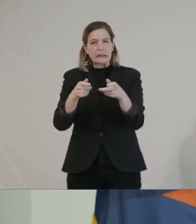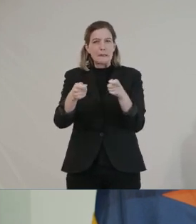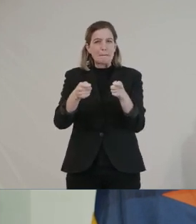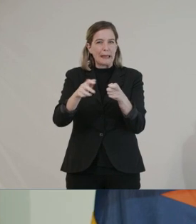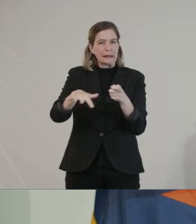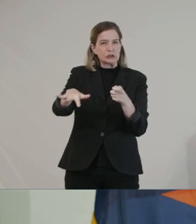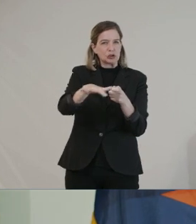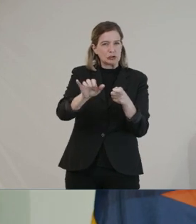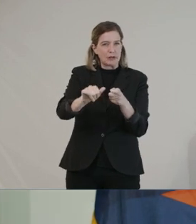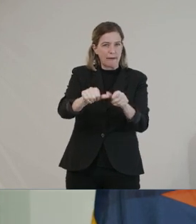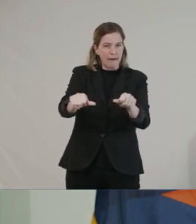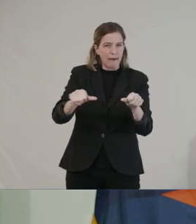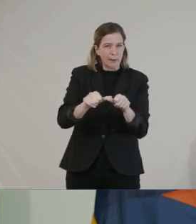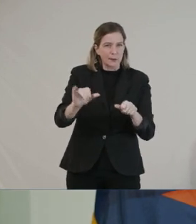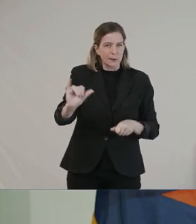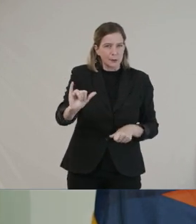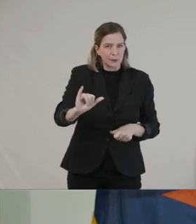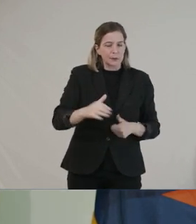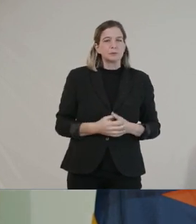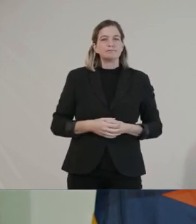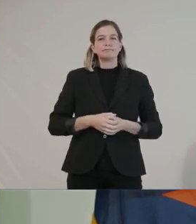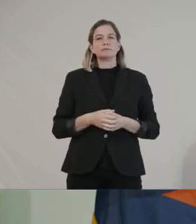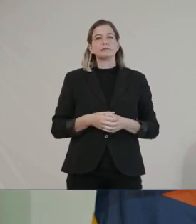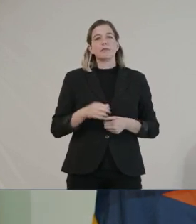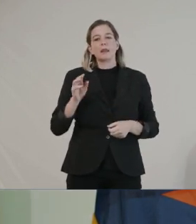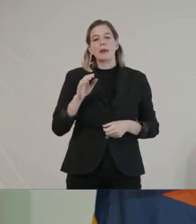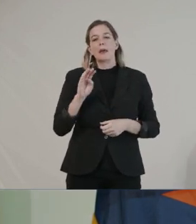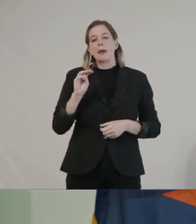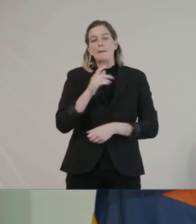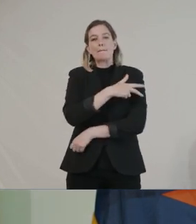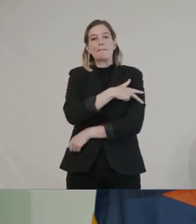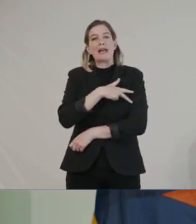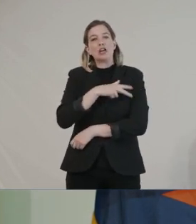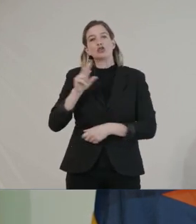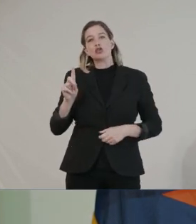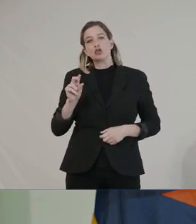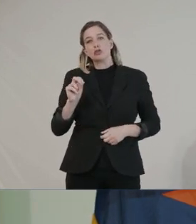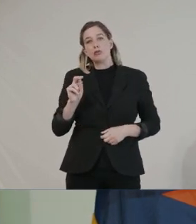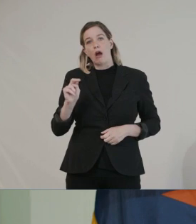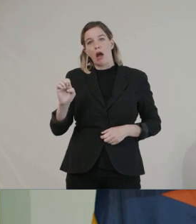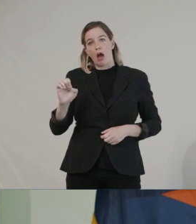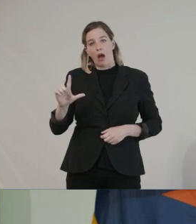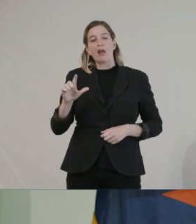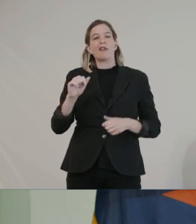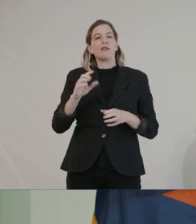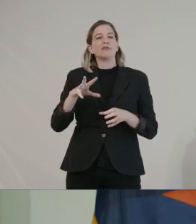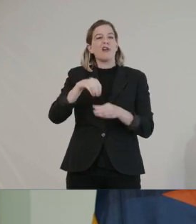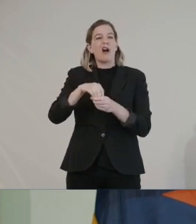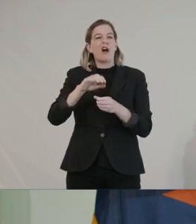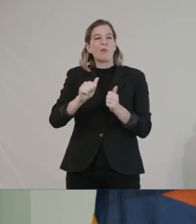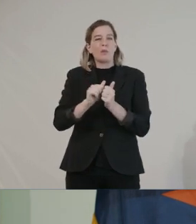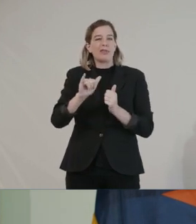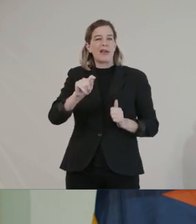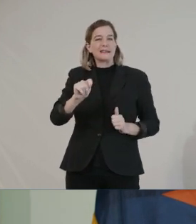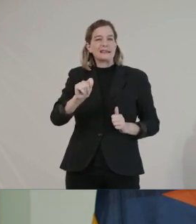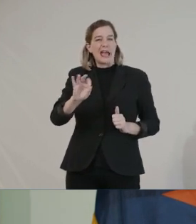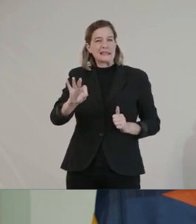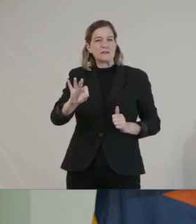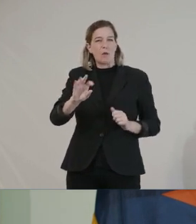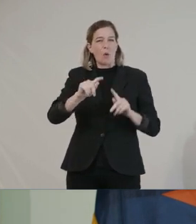forward as a Task Force Arizona lead to coordinate with the states of Utah, New Mexico, and obviously